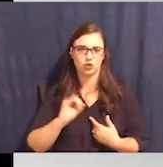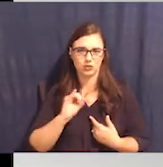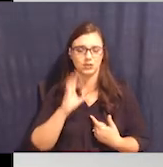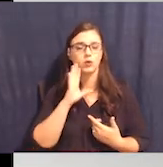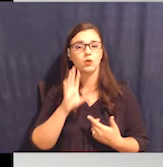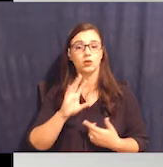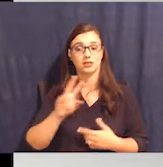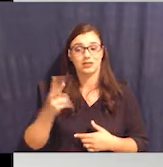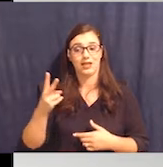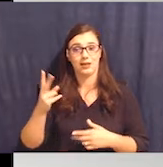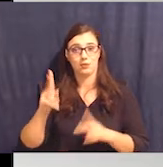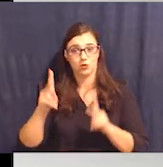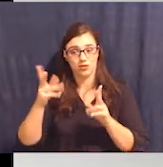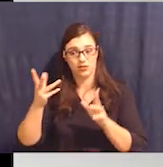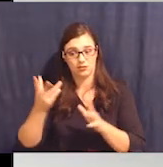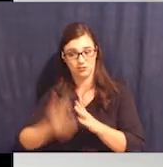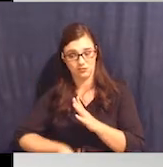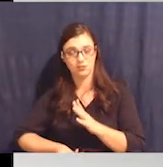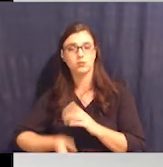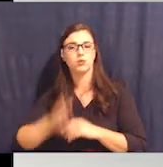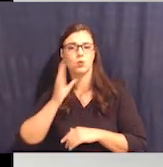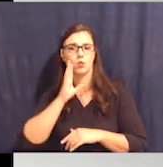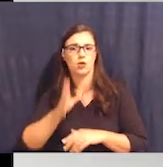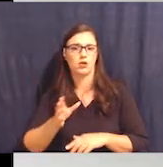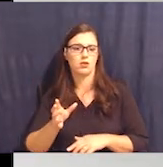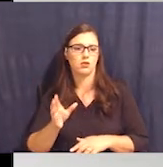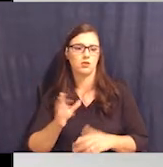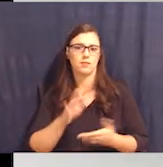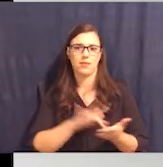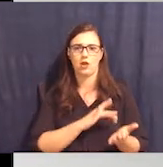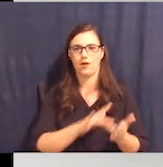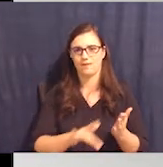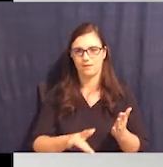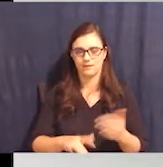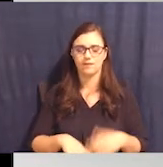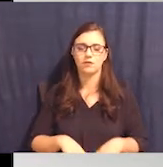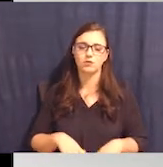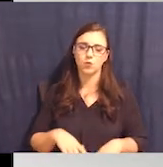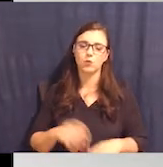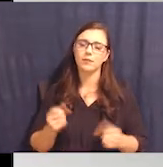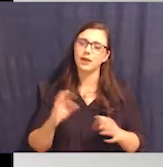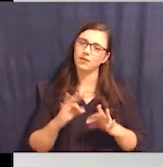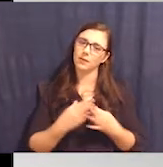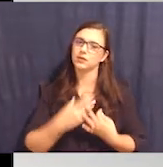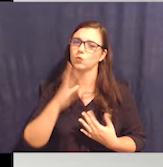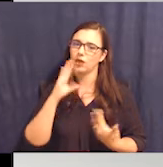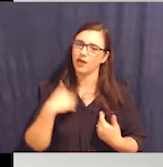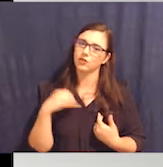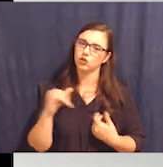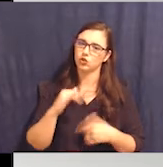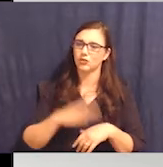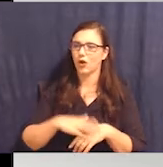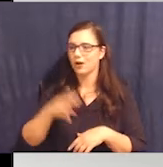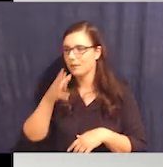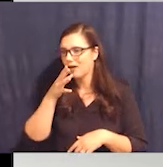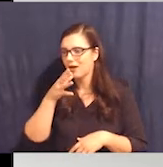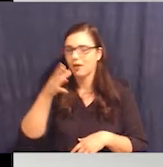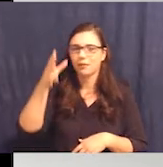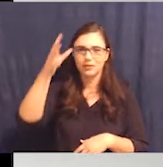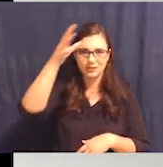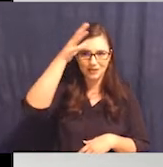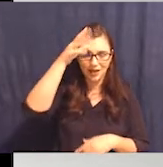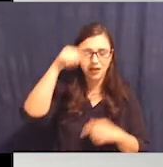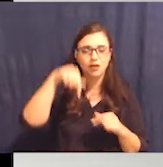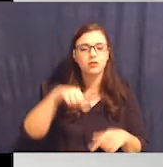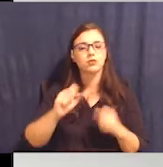insurance. And again, pays off at the second passing. So many families, you know, there'll be insurance on the mom, insurance